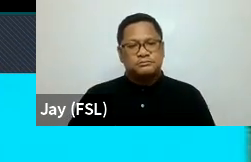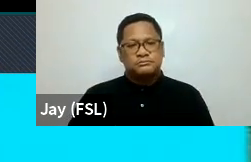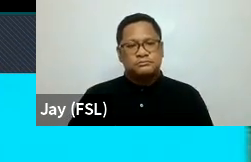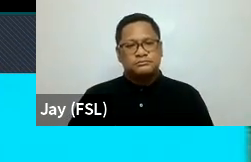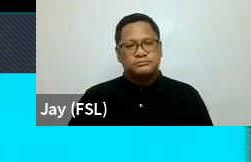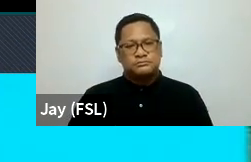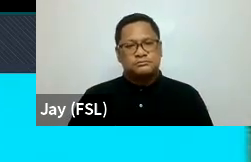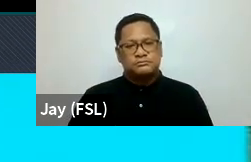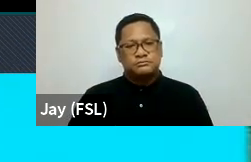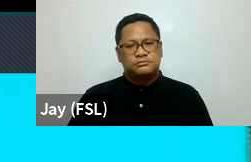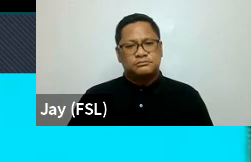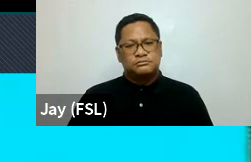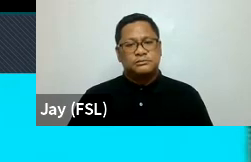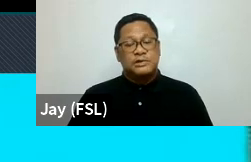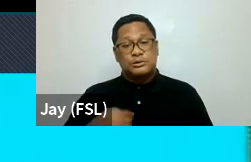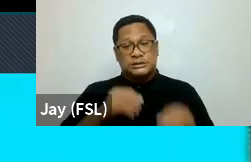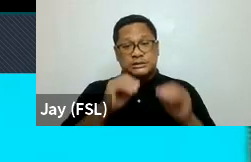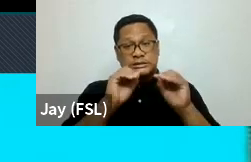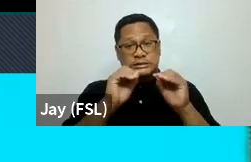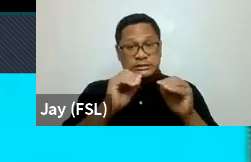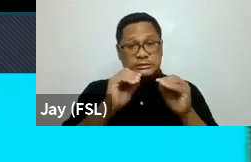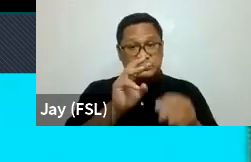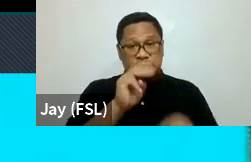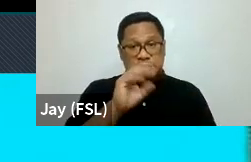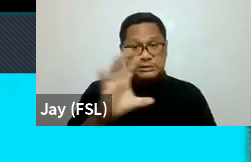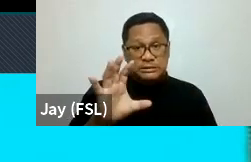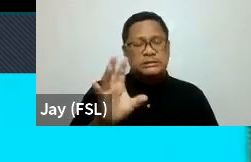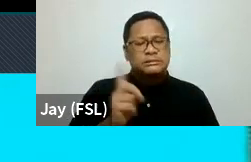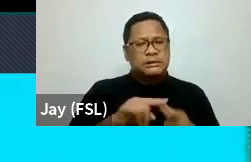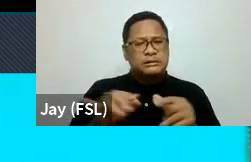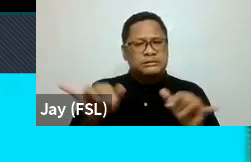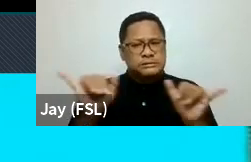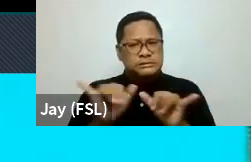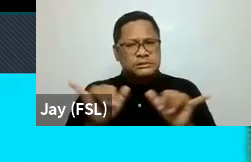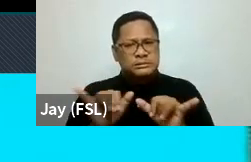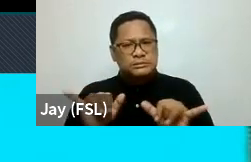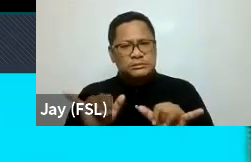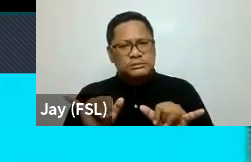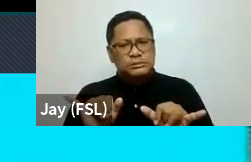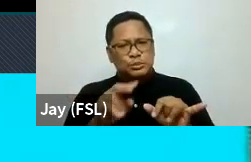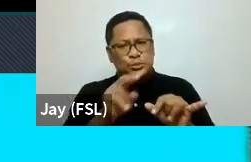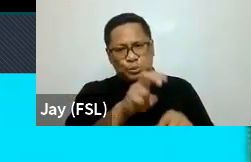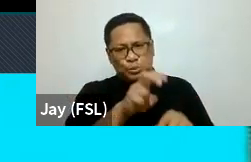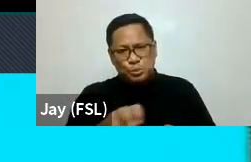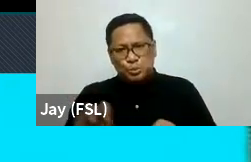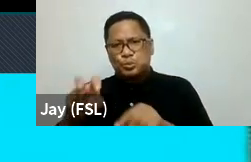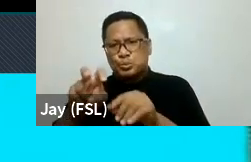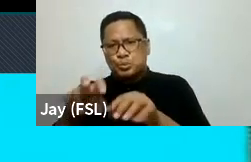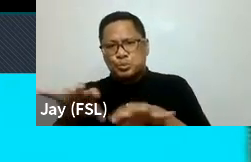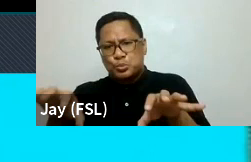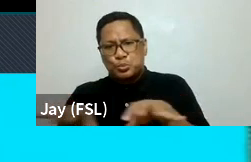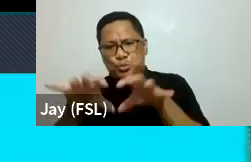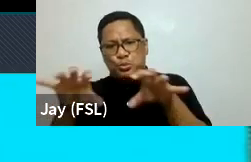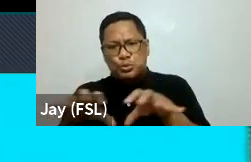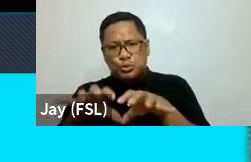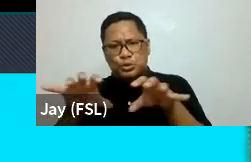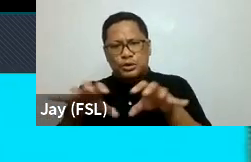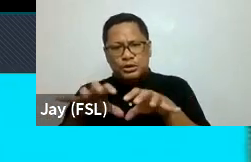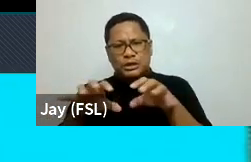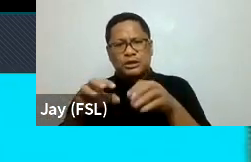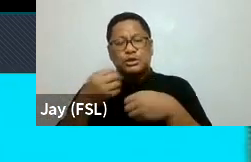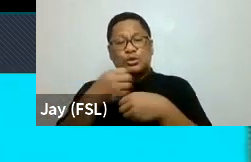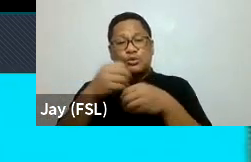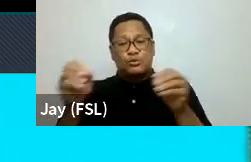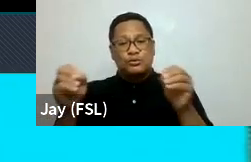at the same time I was teaching at Miriam College, I was also working with Office of the President